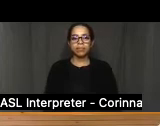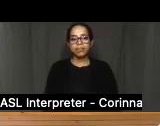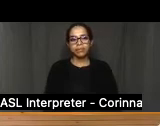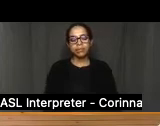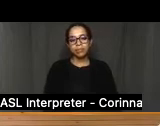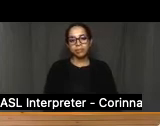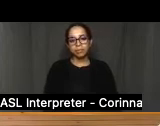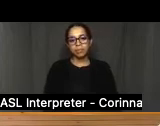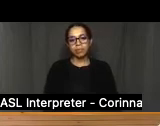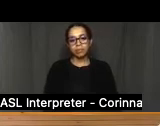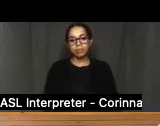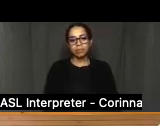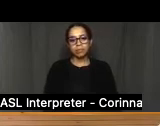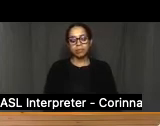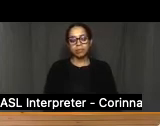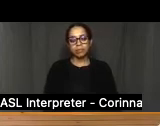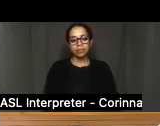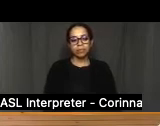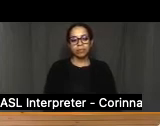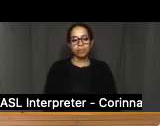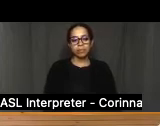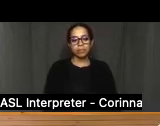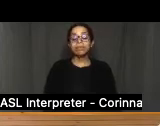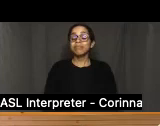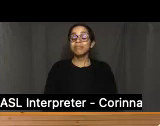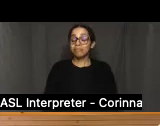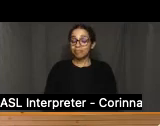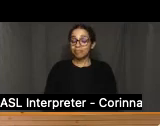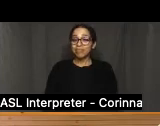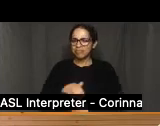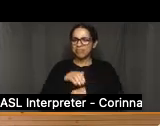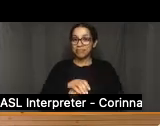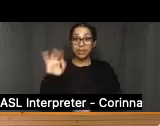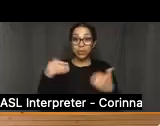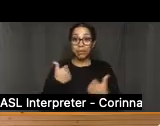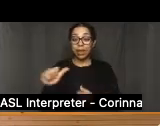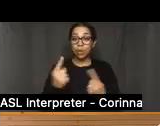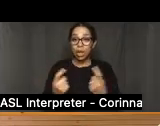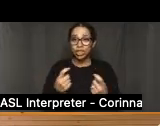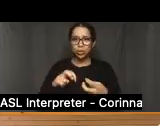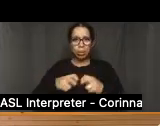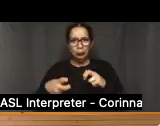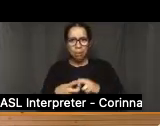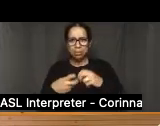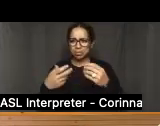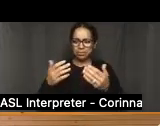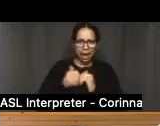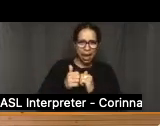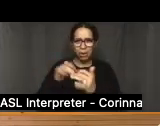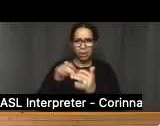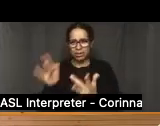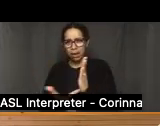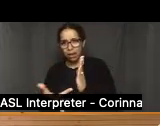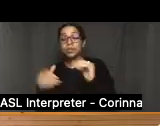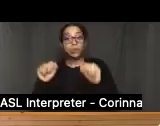las personas que están en vivo en la conferencia. If you have any questions or any issues whatsoever with this technology, please let the whole group know by